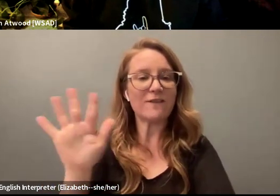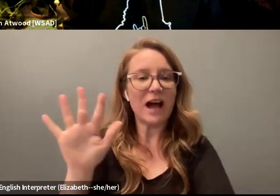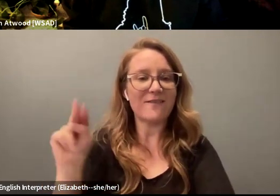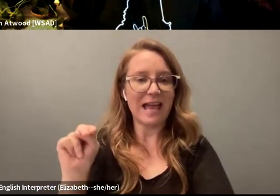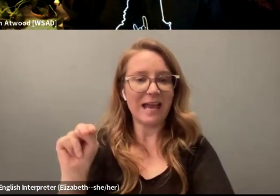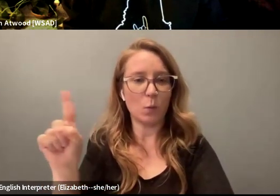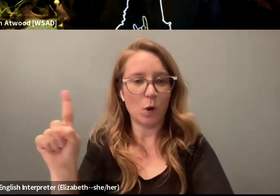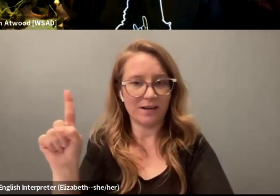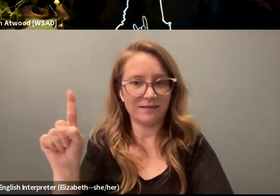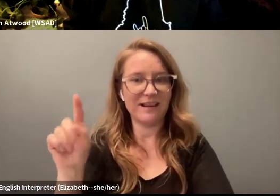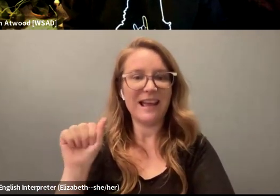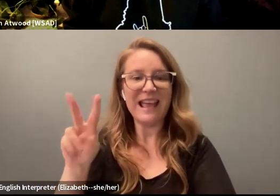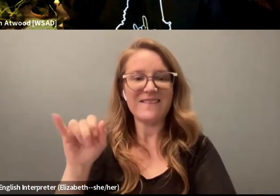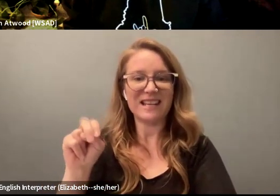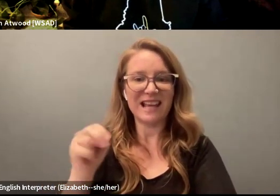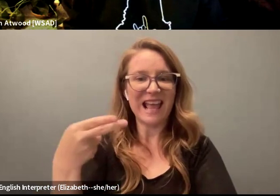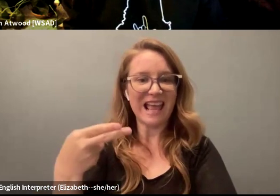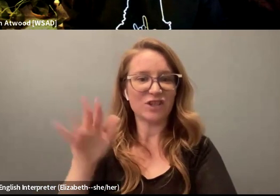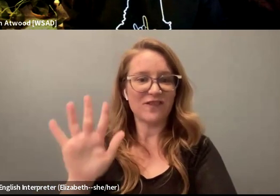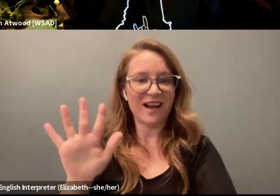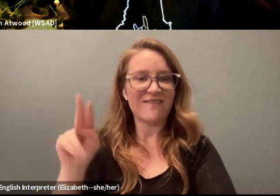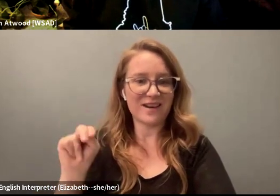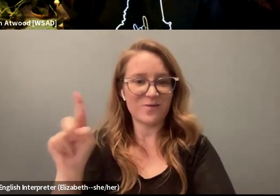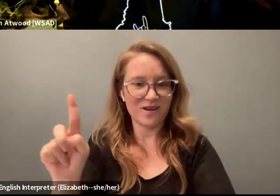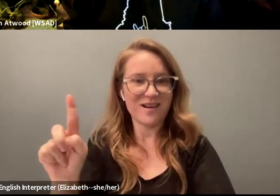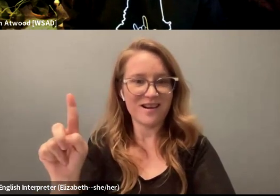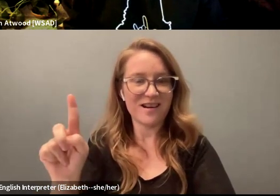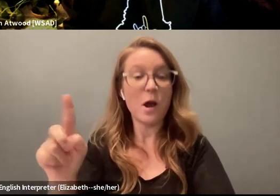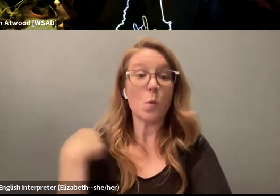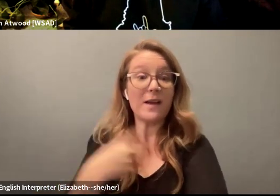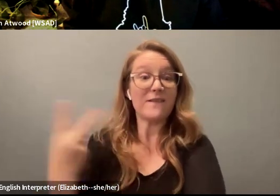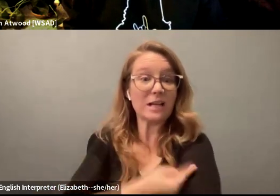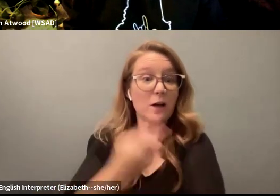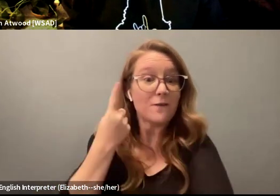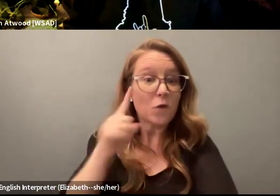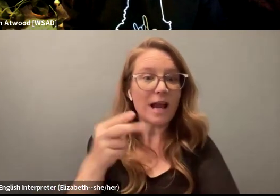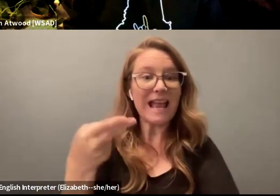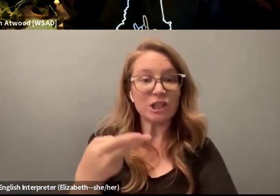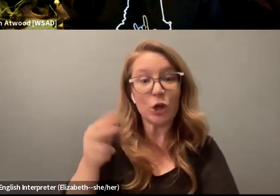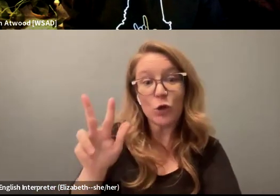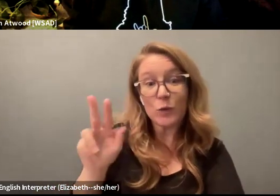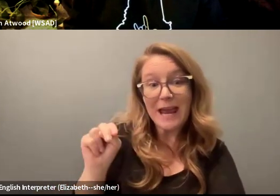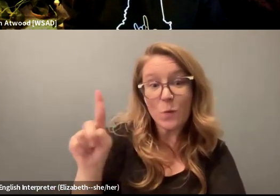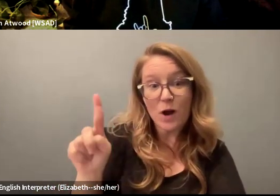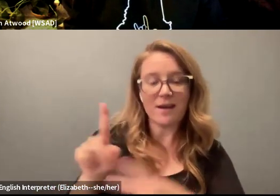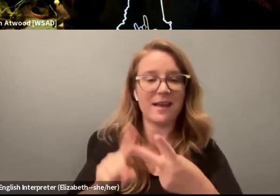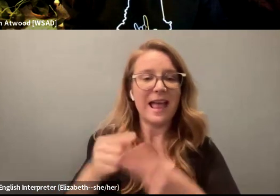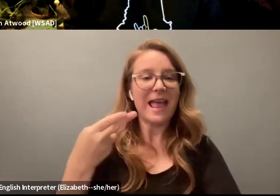H5N1, and the ones we're vaccinated against are H3N1